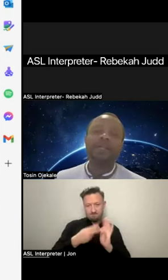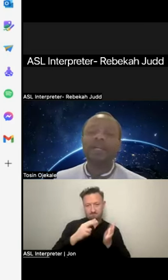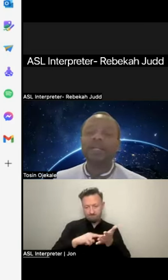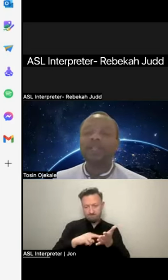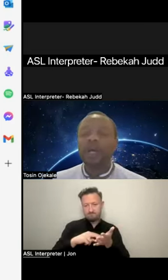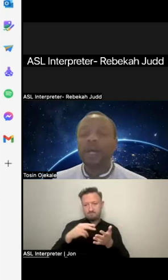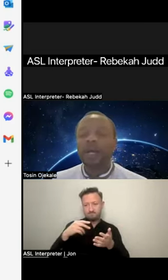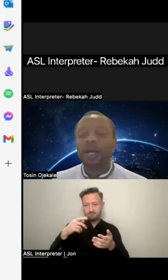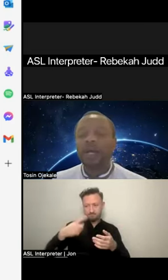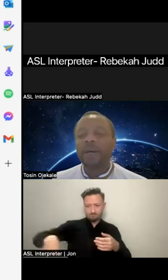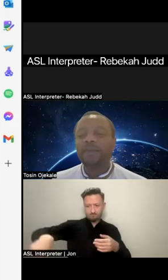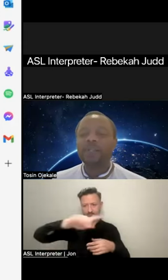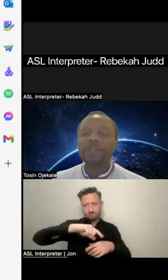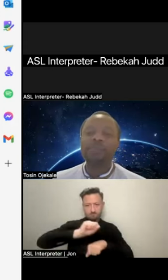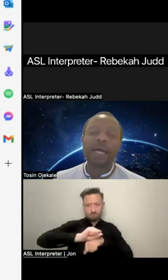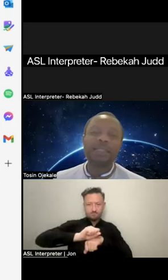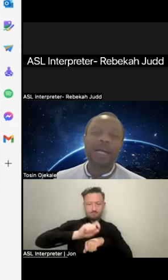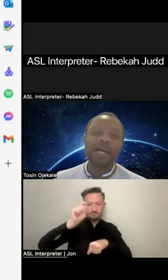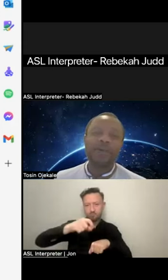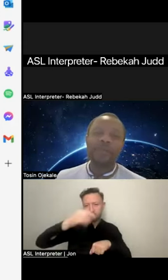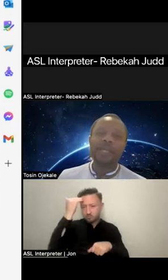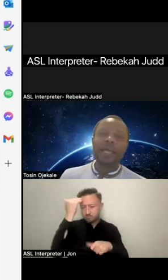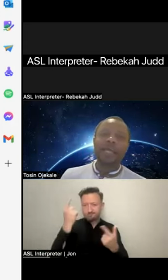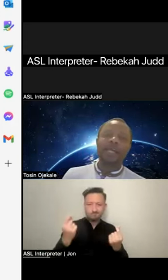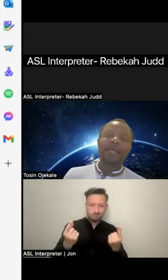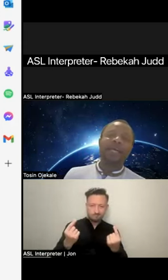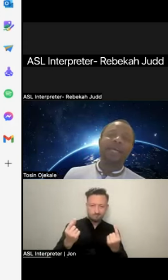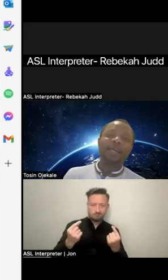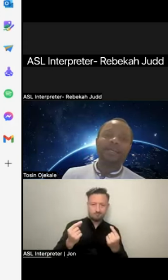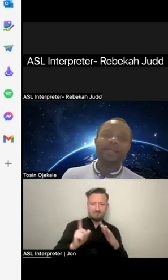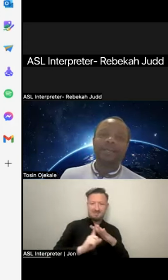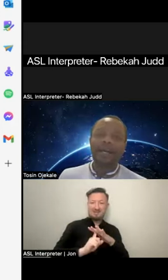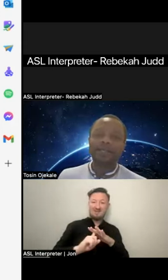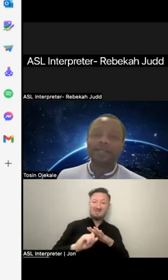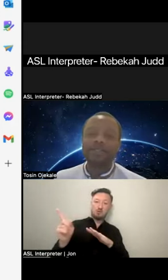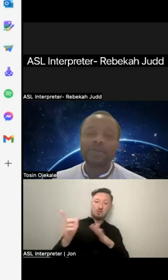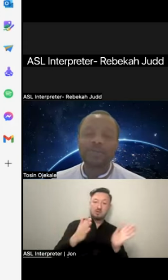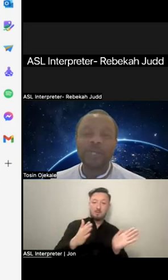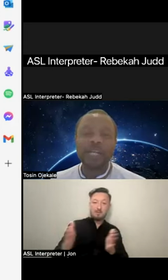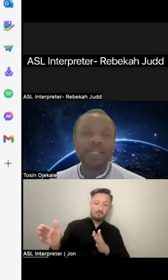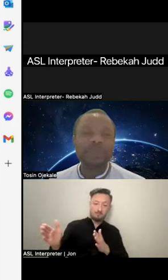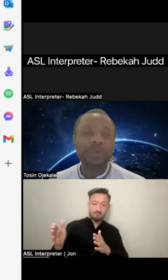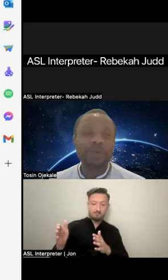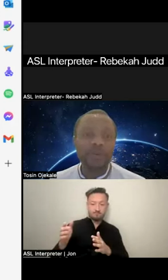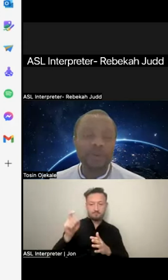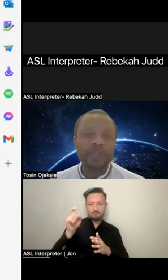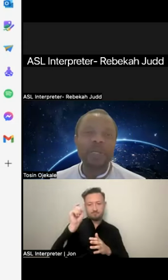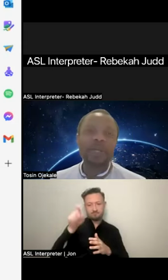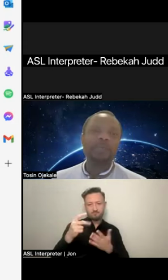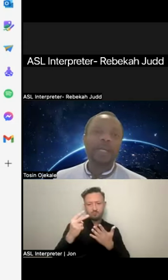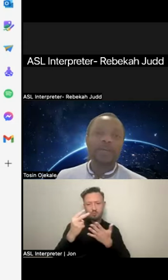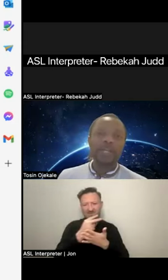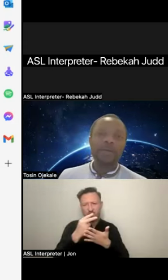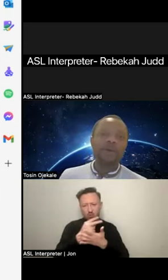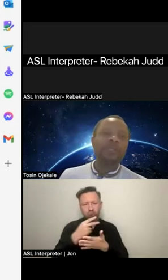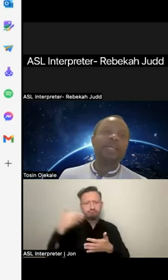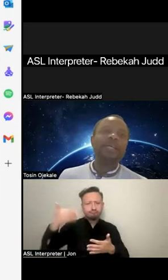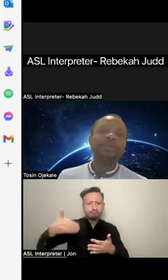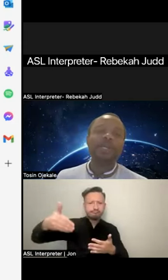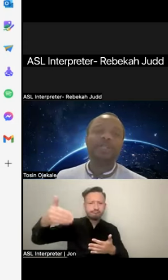plan. Your evacuation plan cannot be like a cast and stone. So it needs to be reviewed based on